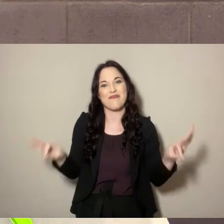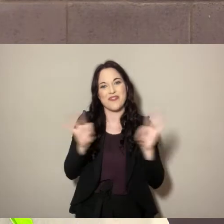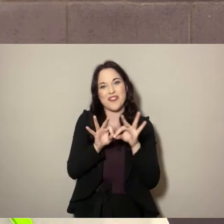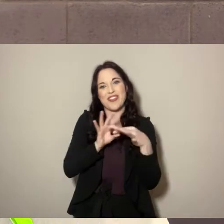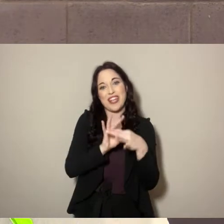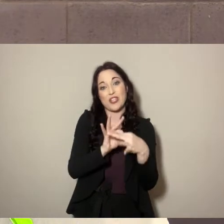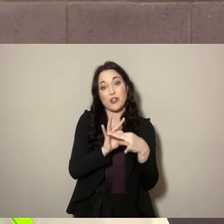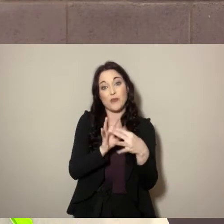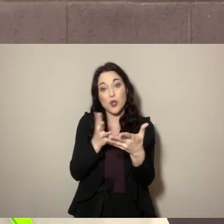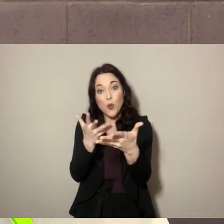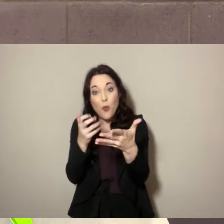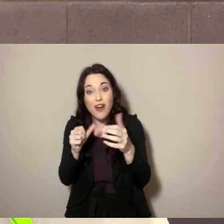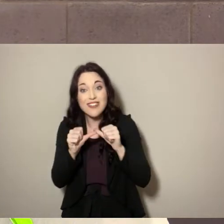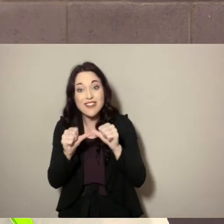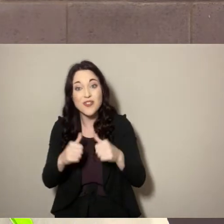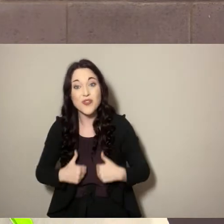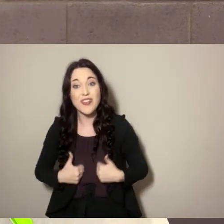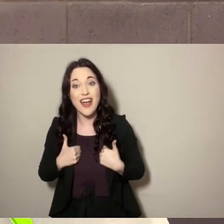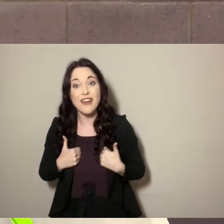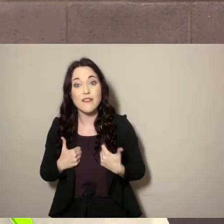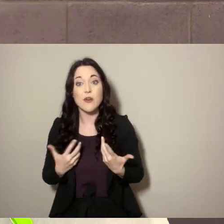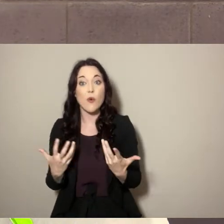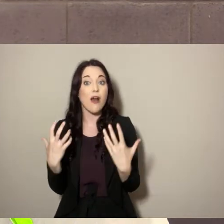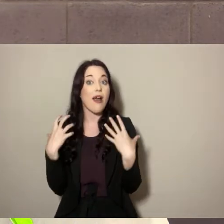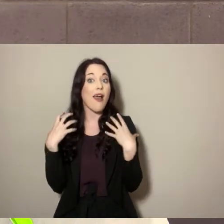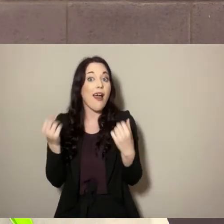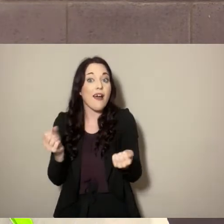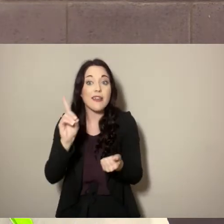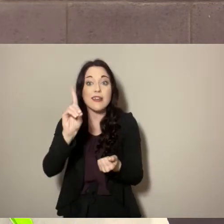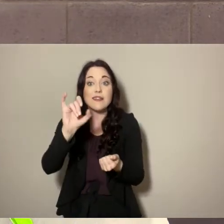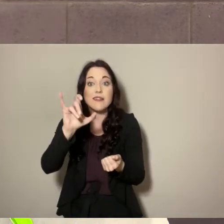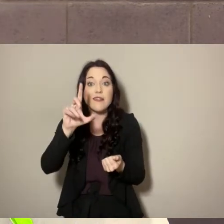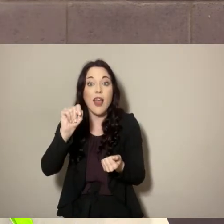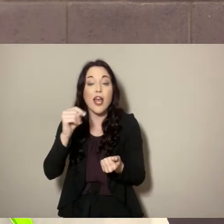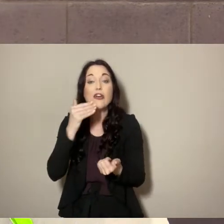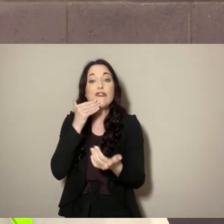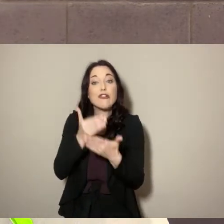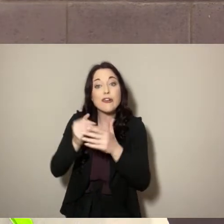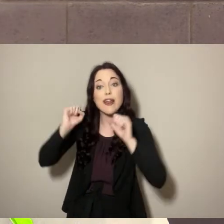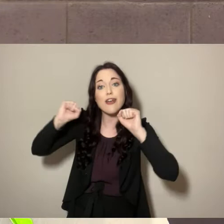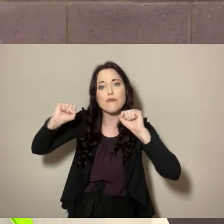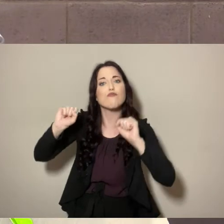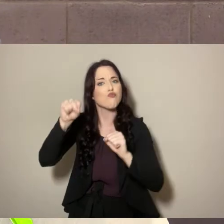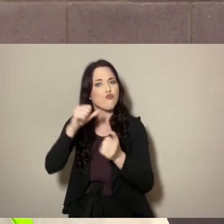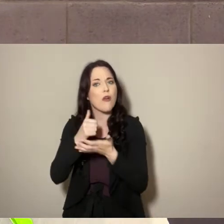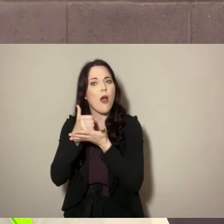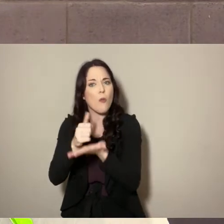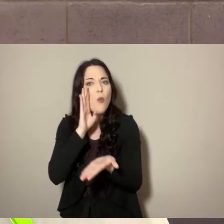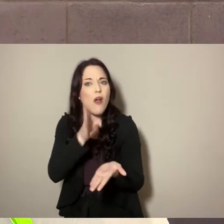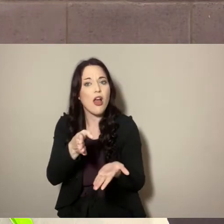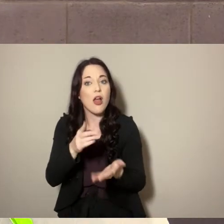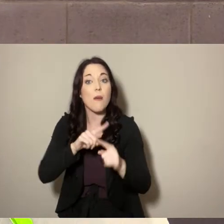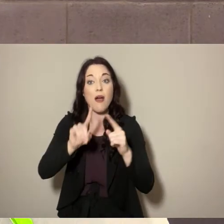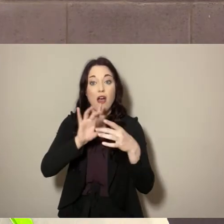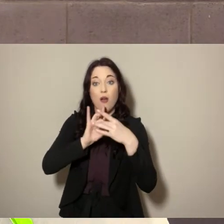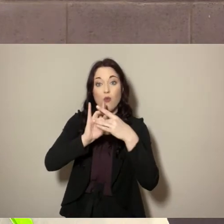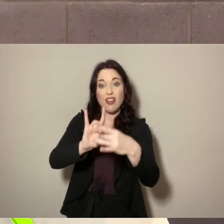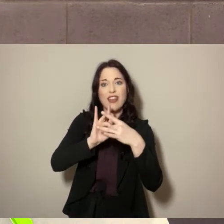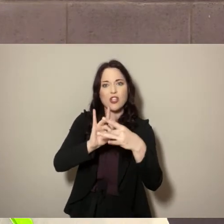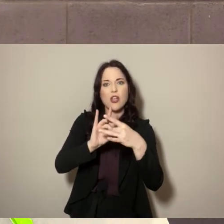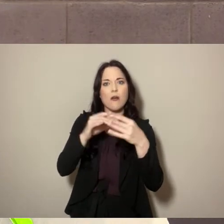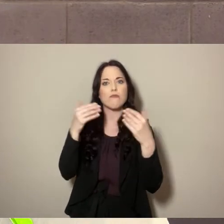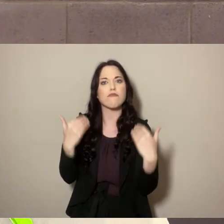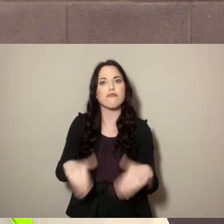longer? Well, a healthy diet and good exercise are helpful. And relationships are even